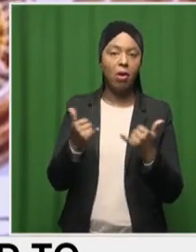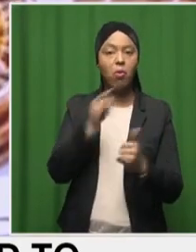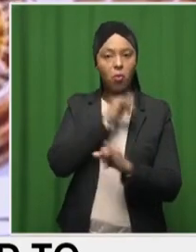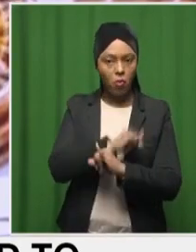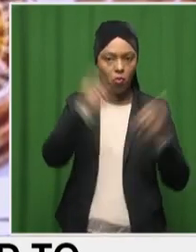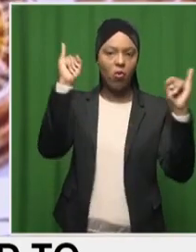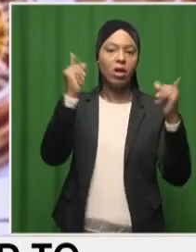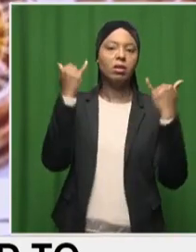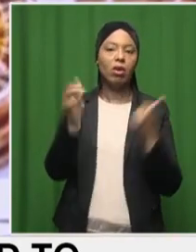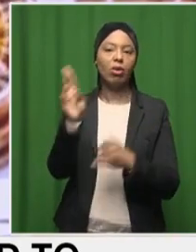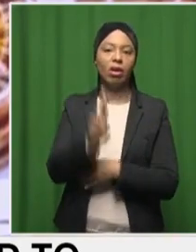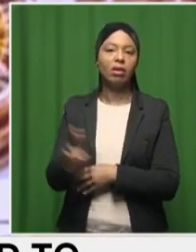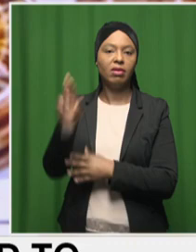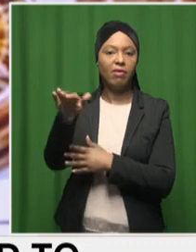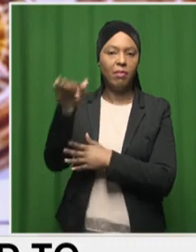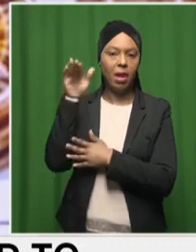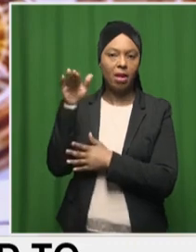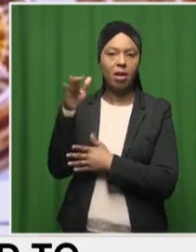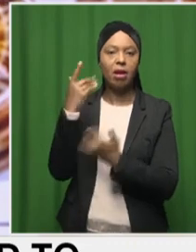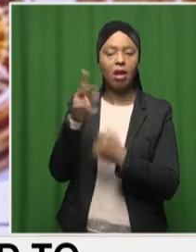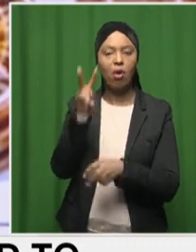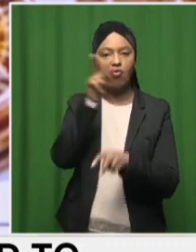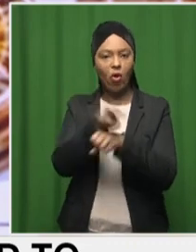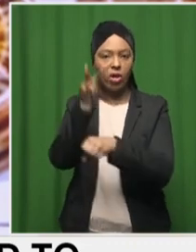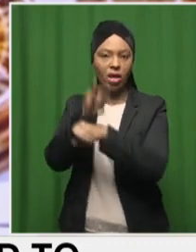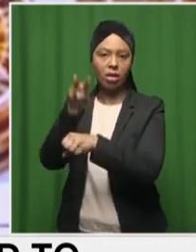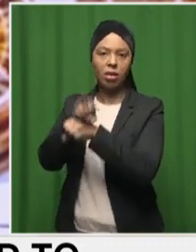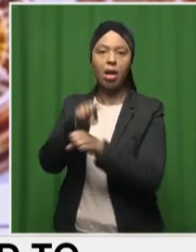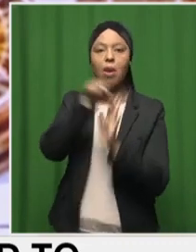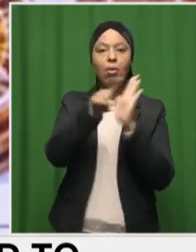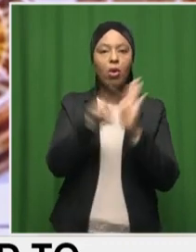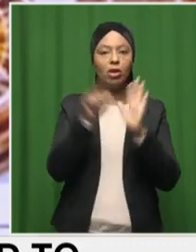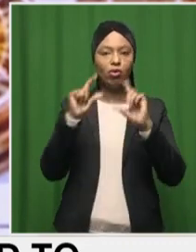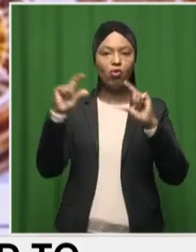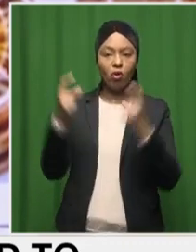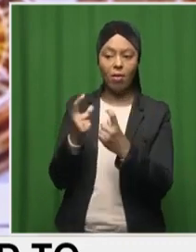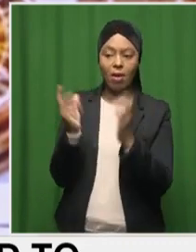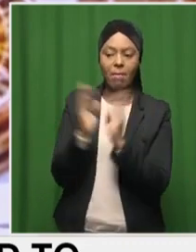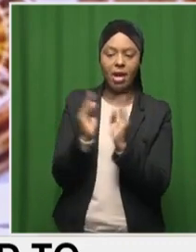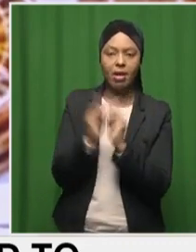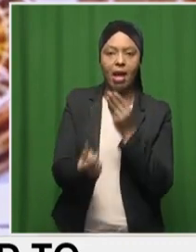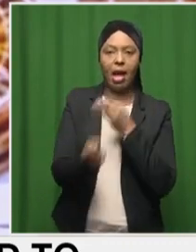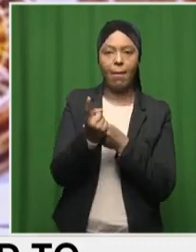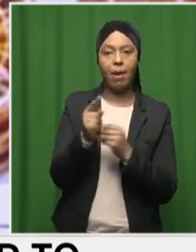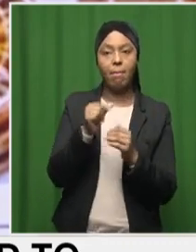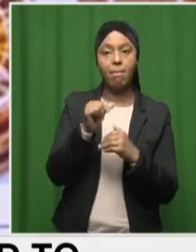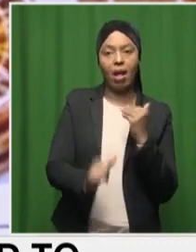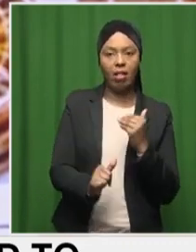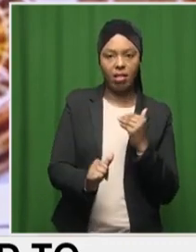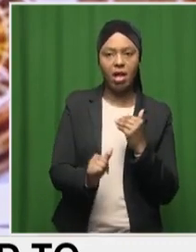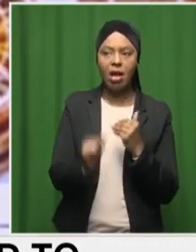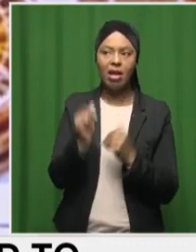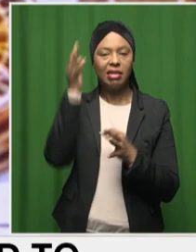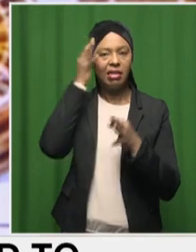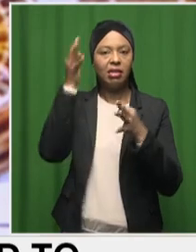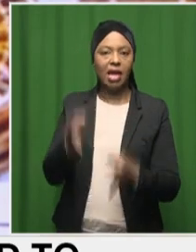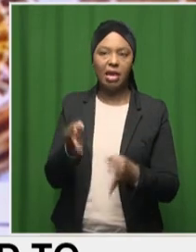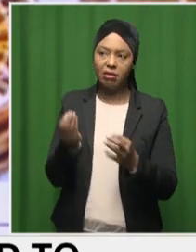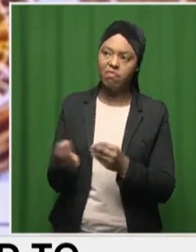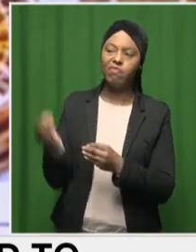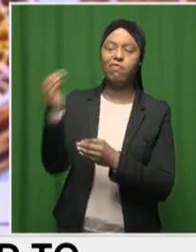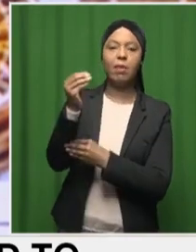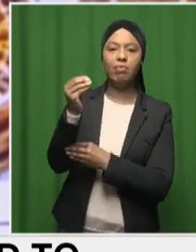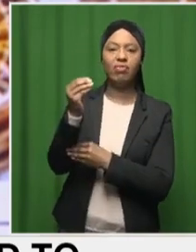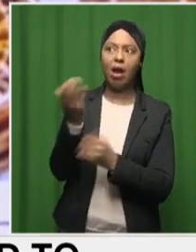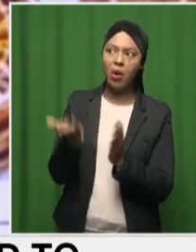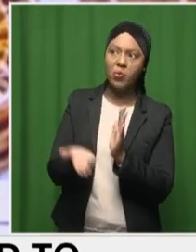Bank, the South African Reserve Bank's Monetary Policy Committee, meets later this month to decide on an interest rate hike. Well, to find out what could have caused